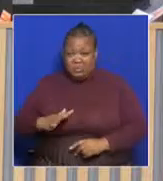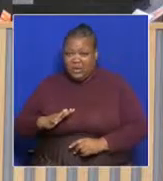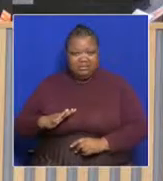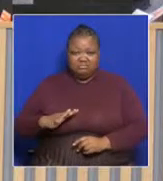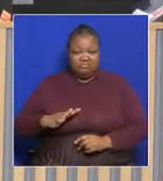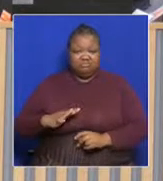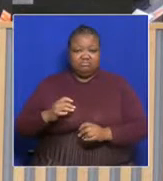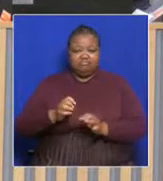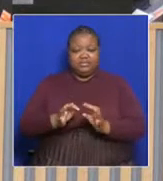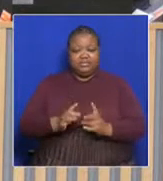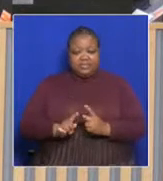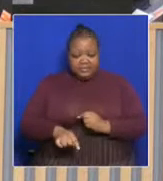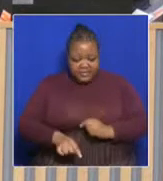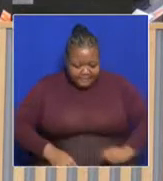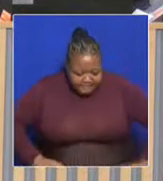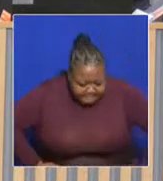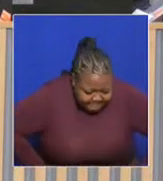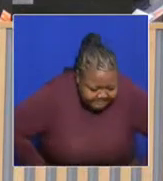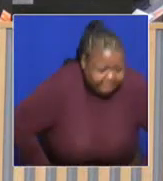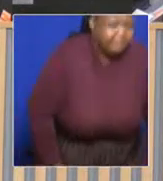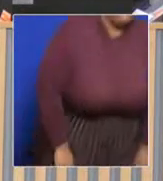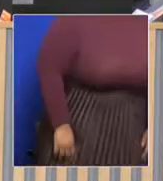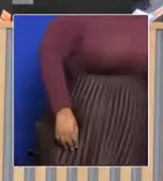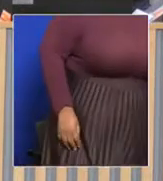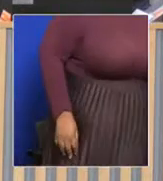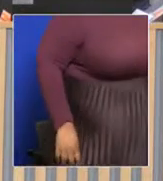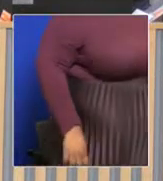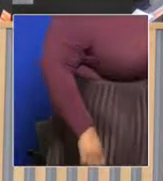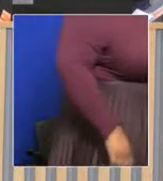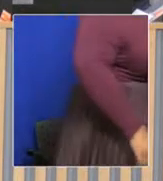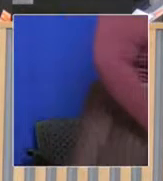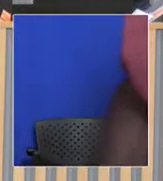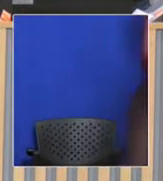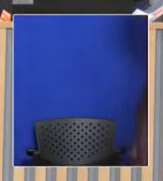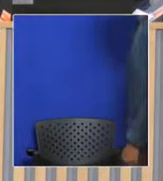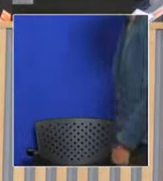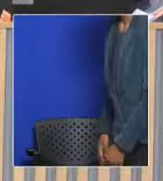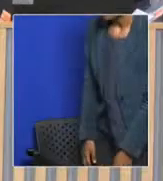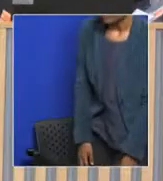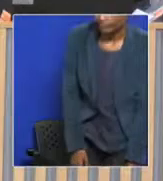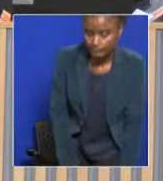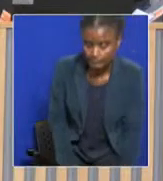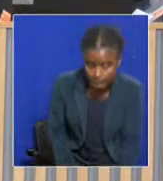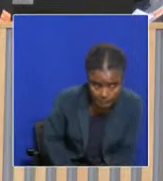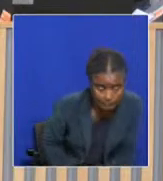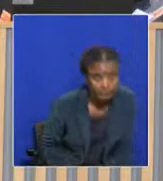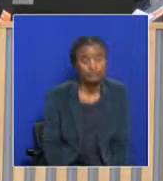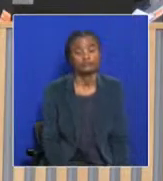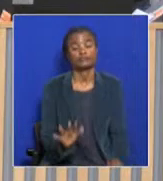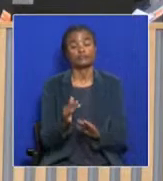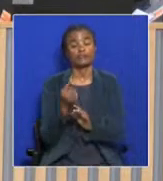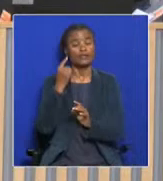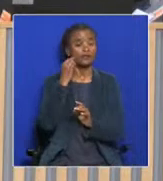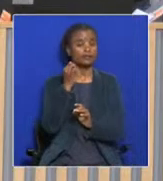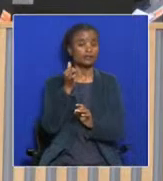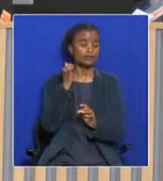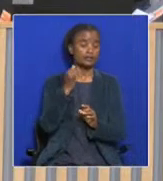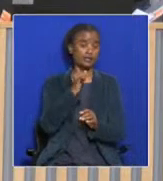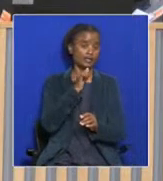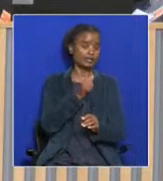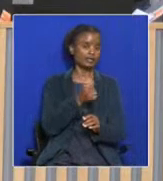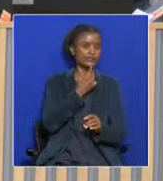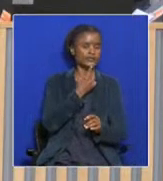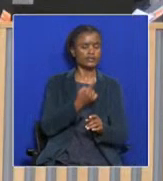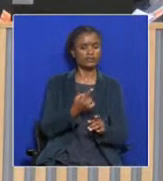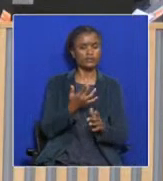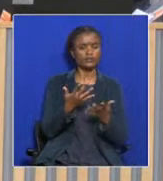more nuanced answer. You said, I may have confused a prior discussion with Perumal